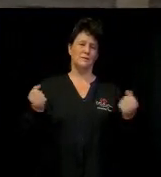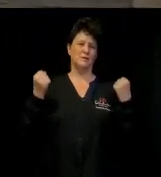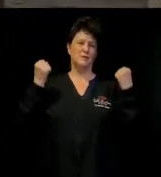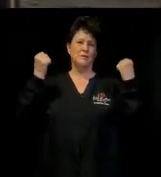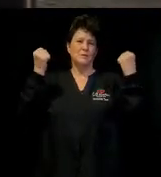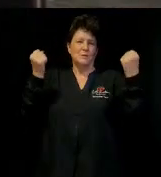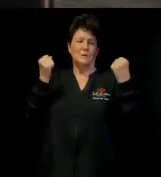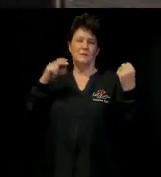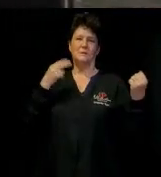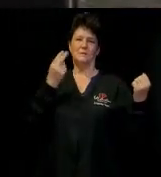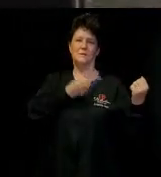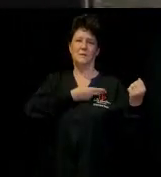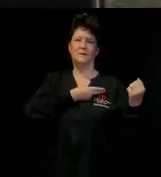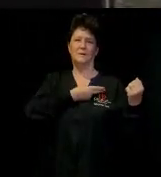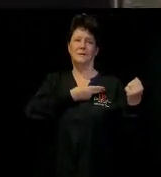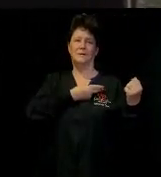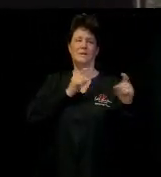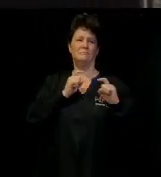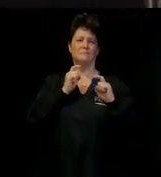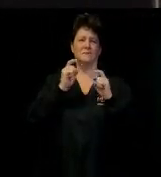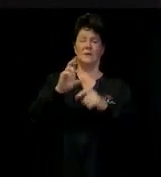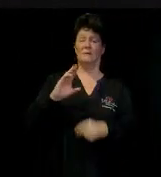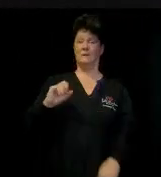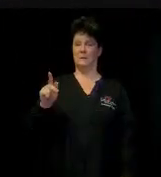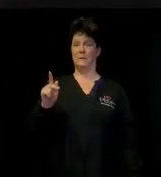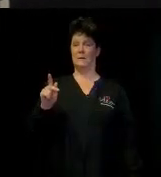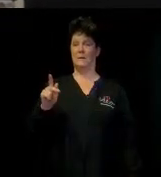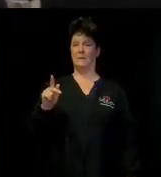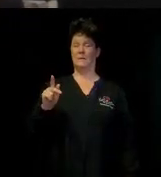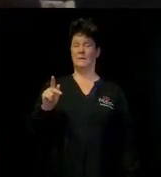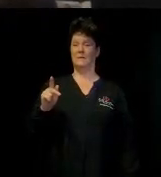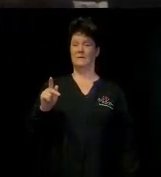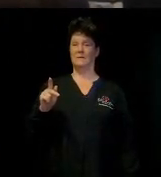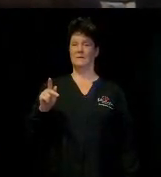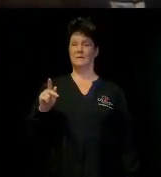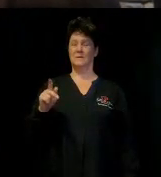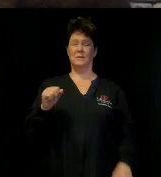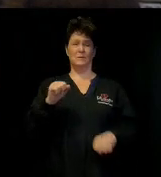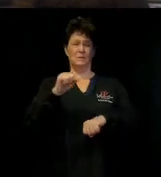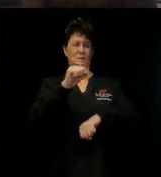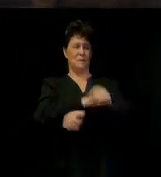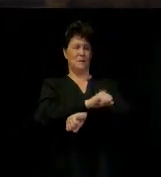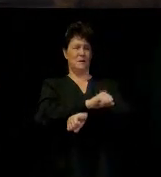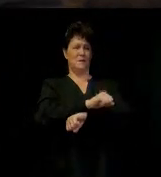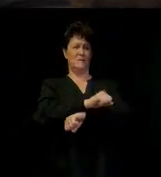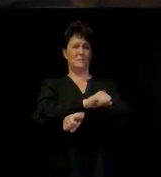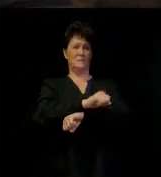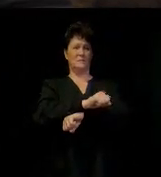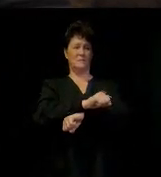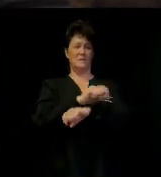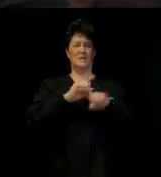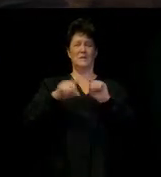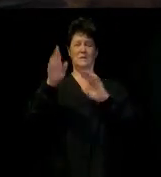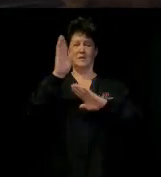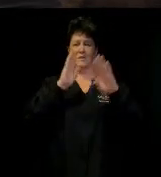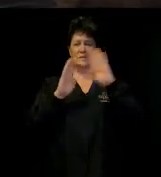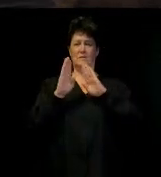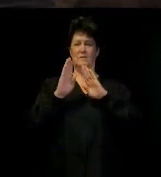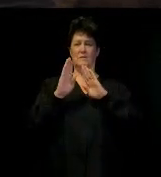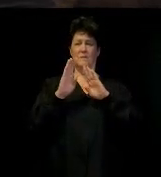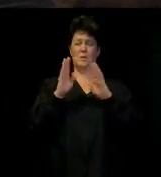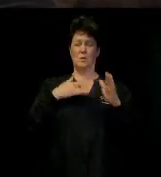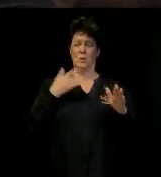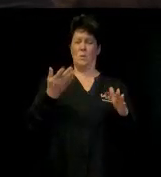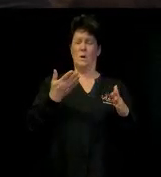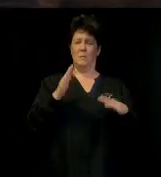pray, God, you give us opportunity this week to take on some conflict and to see your kingdom come and your will be done on earth